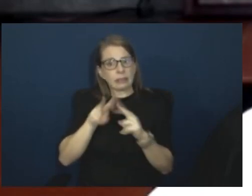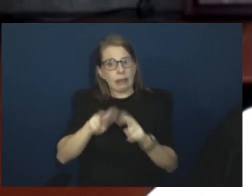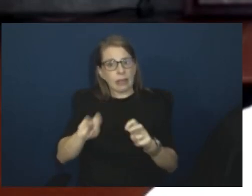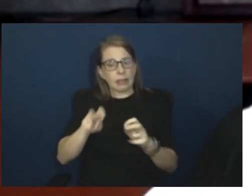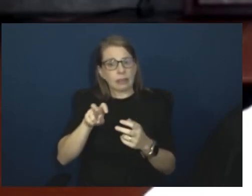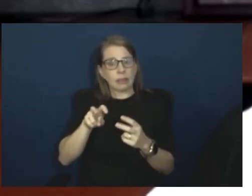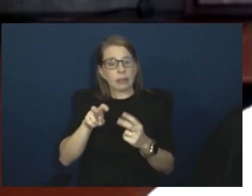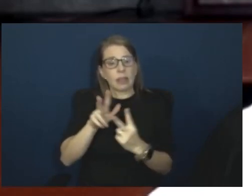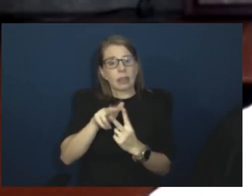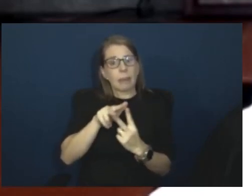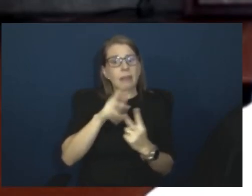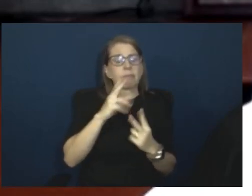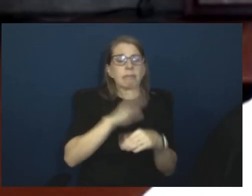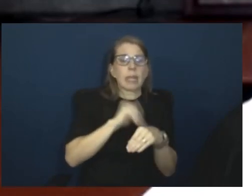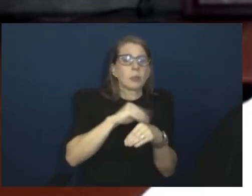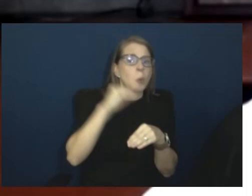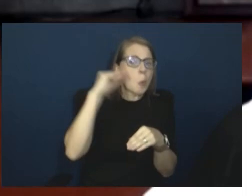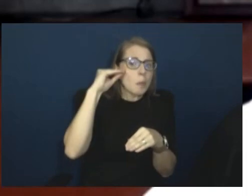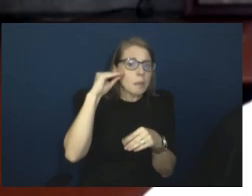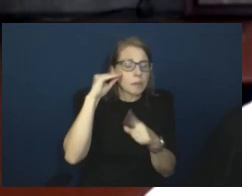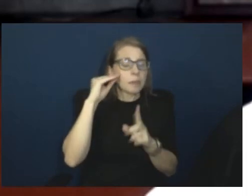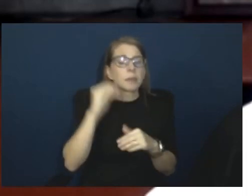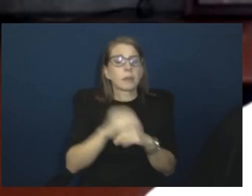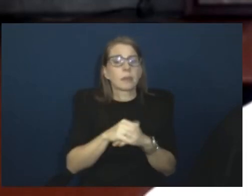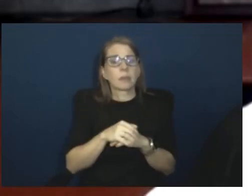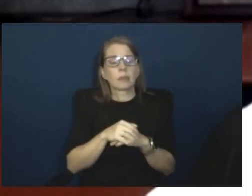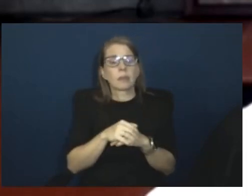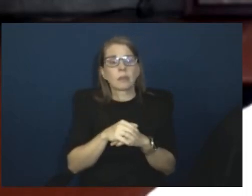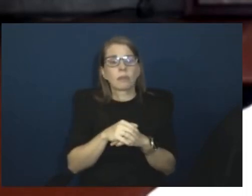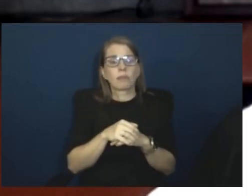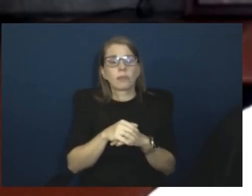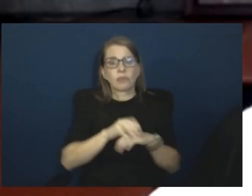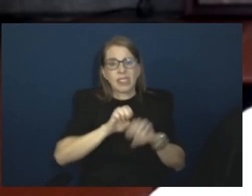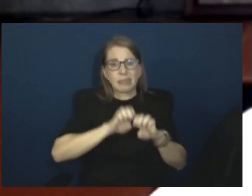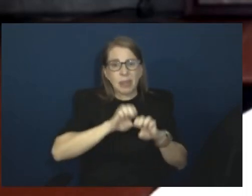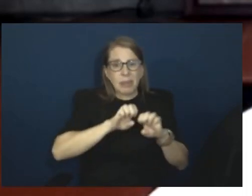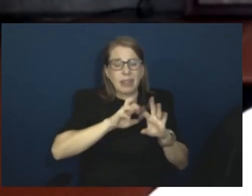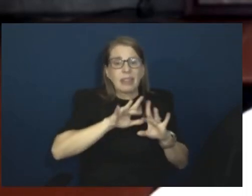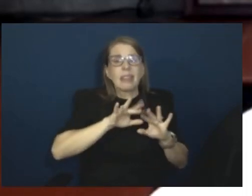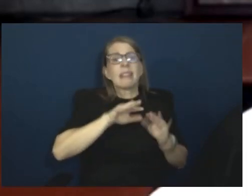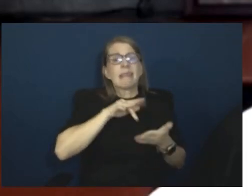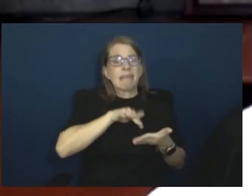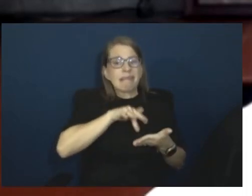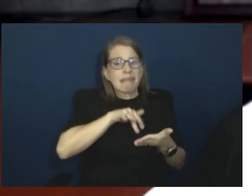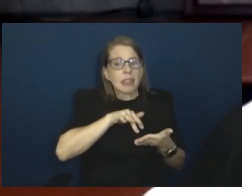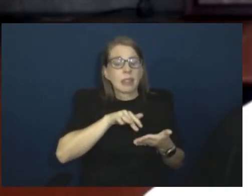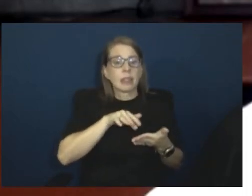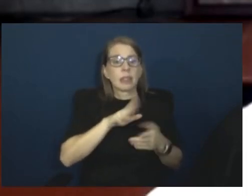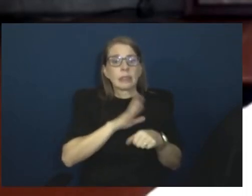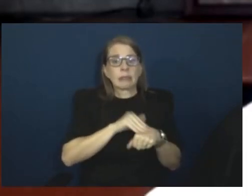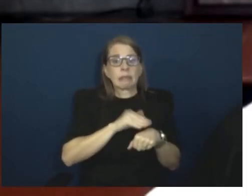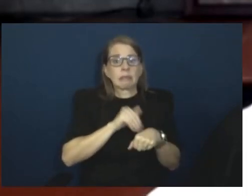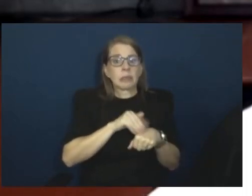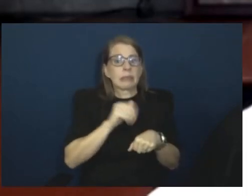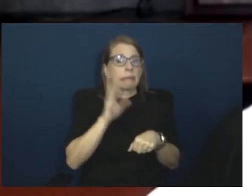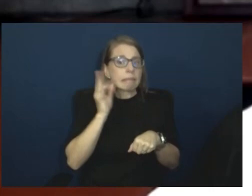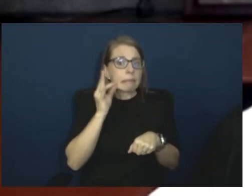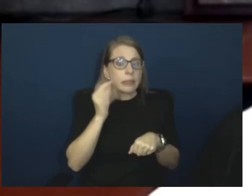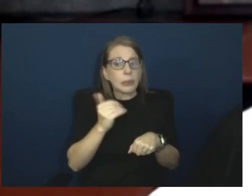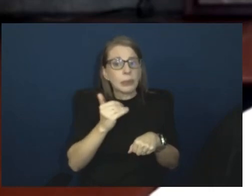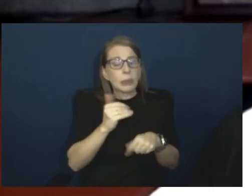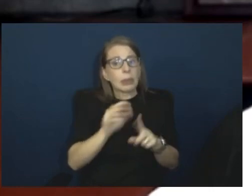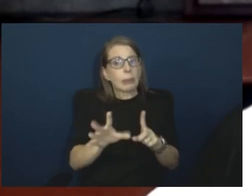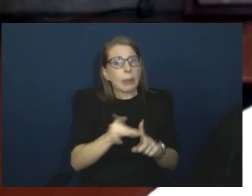in experimental systems very carefully, the domestic cats. They're highly